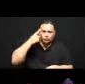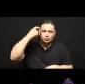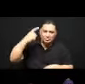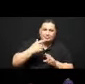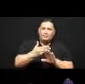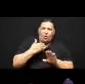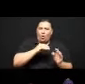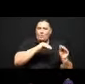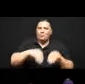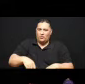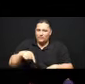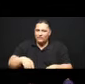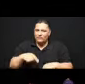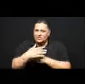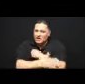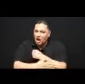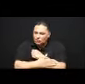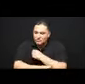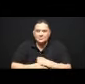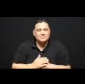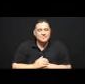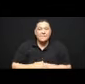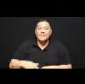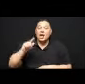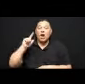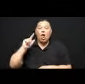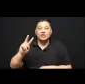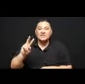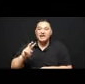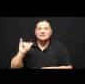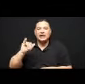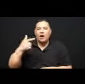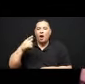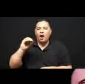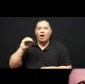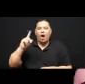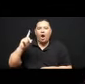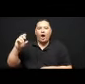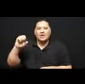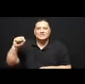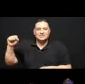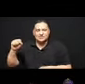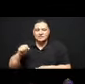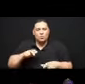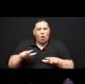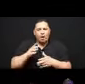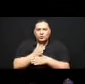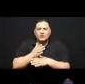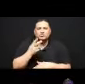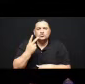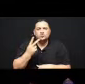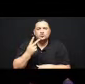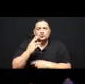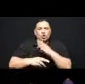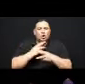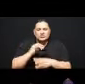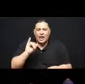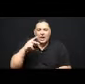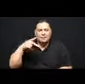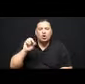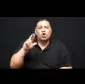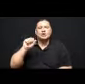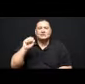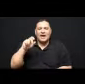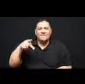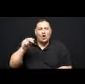Las Vegas is a goddess walking between two worlds like Persephone. She's both a bachelorette